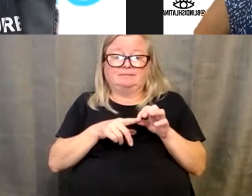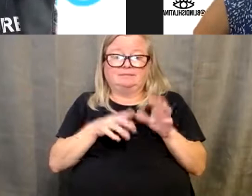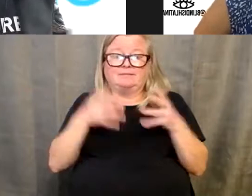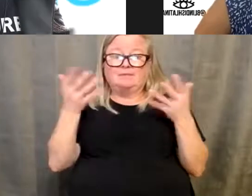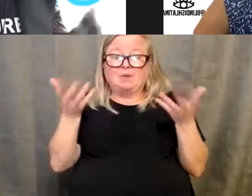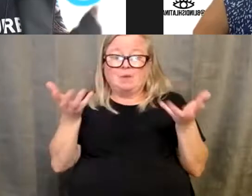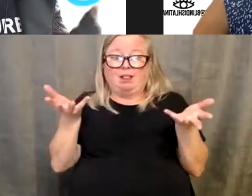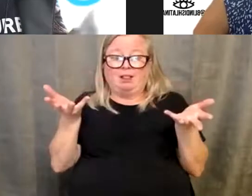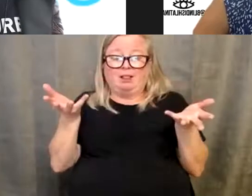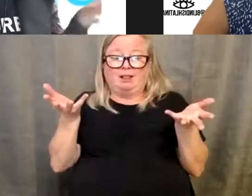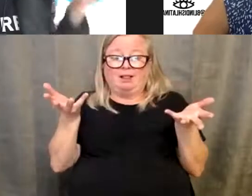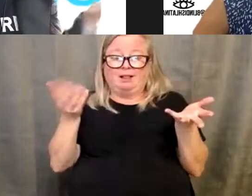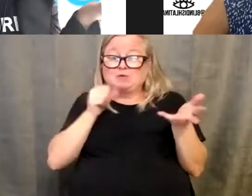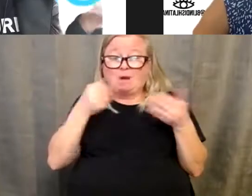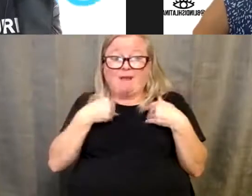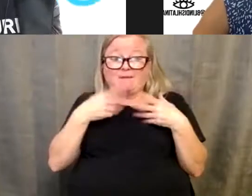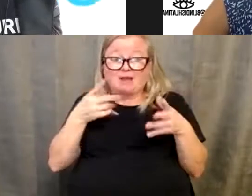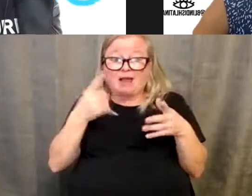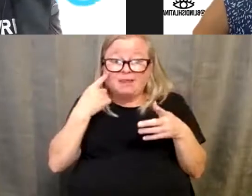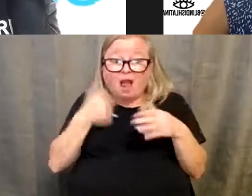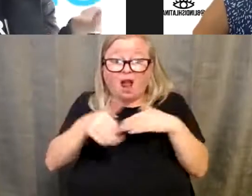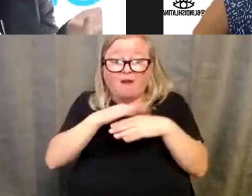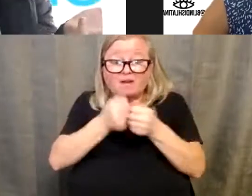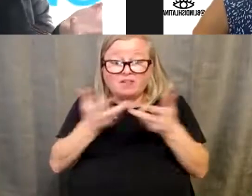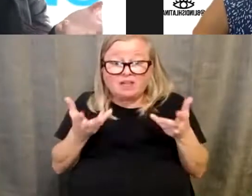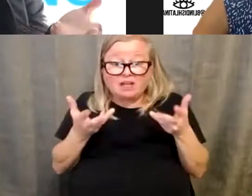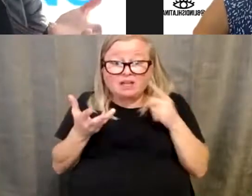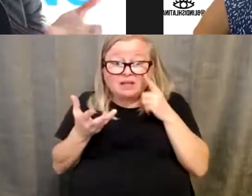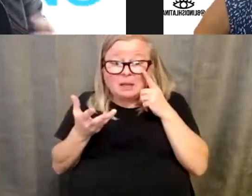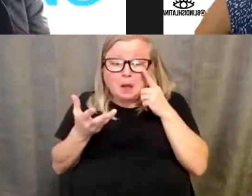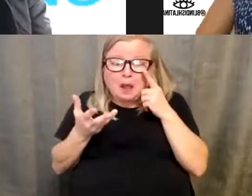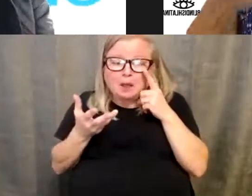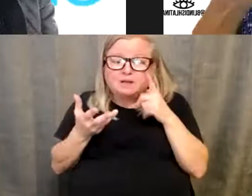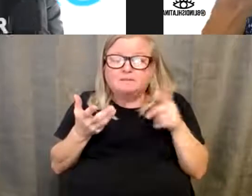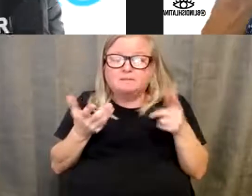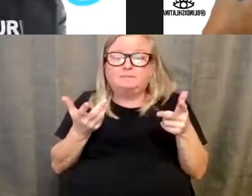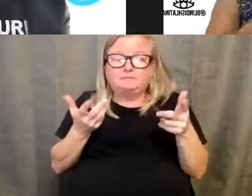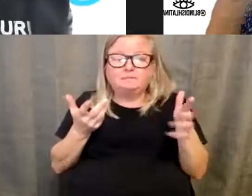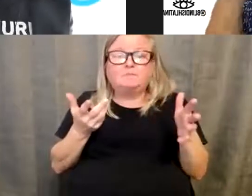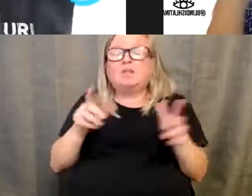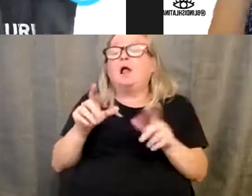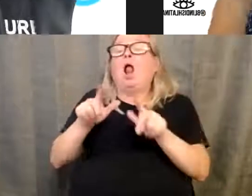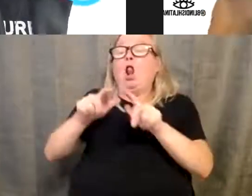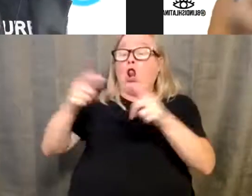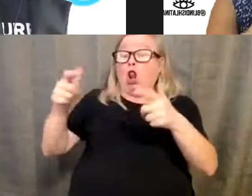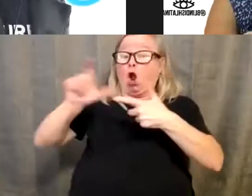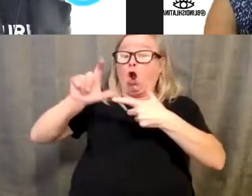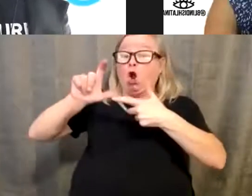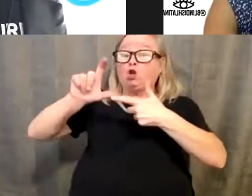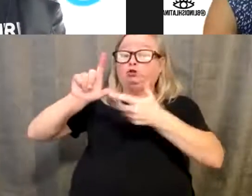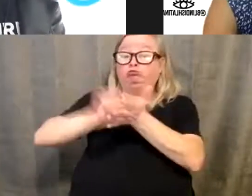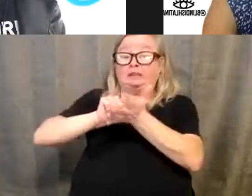Well, we don't have any new, I think I've covered everything. There we go. Large print, that's